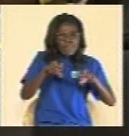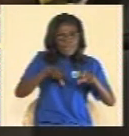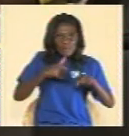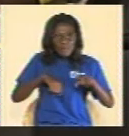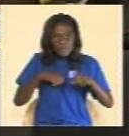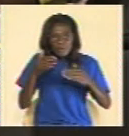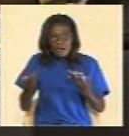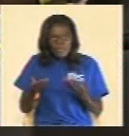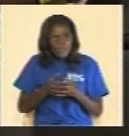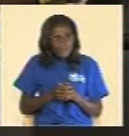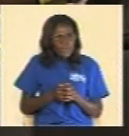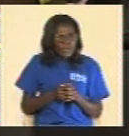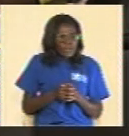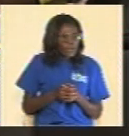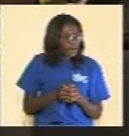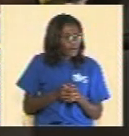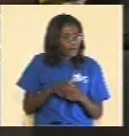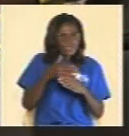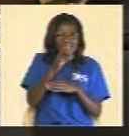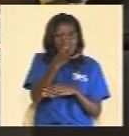have them on record? 7 cases for the country.